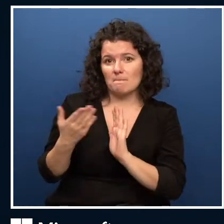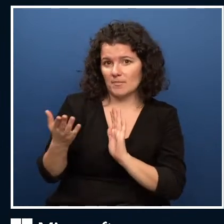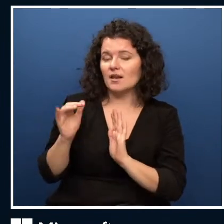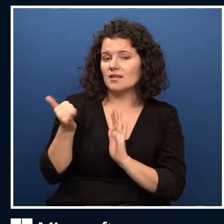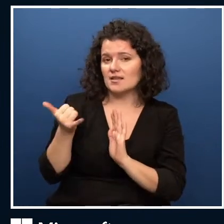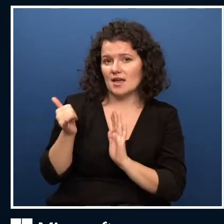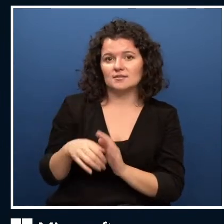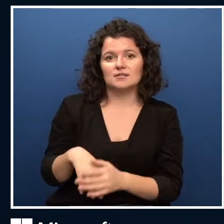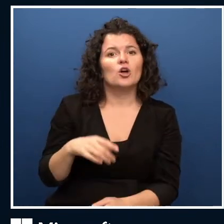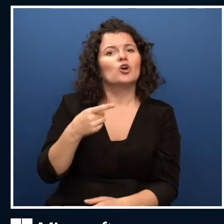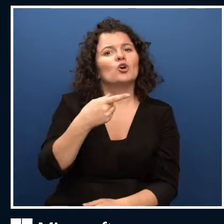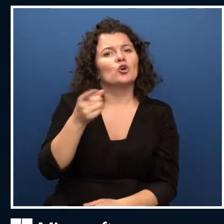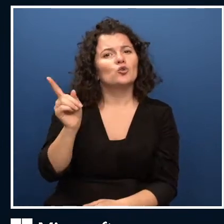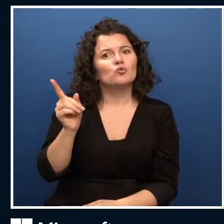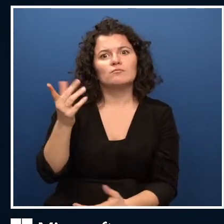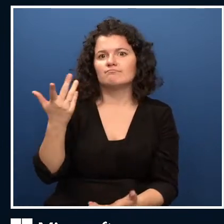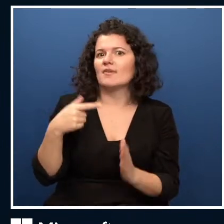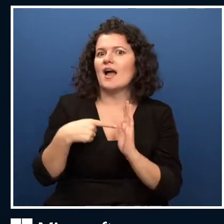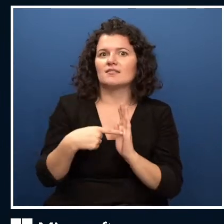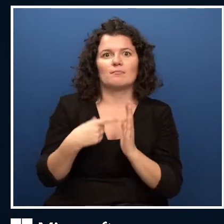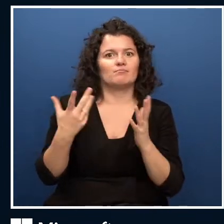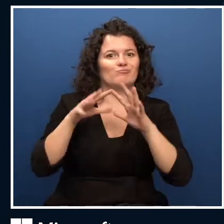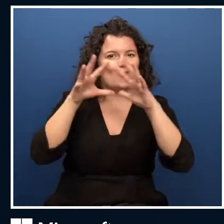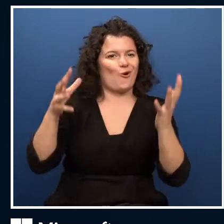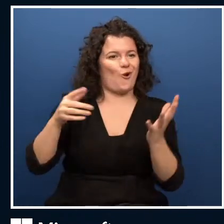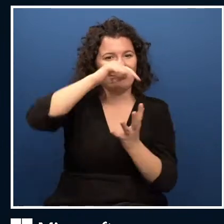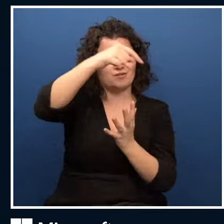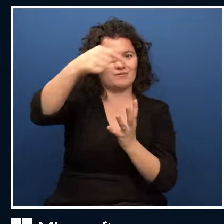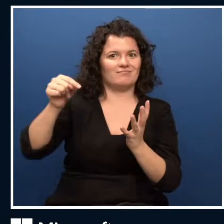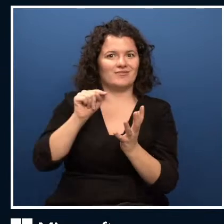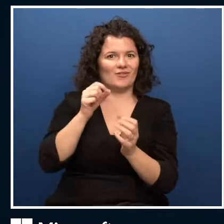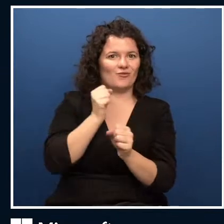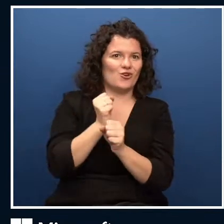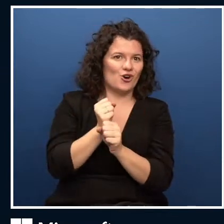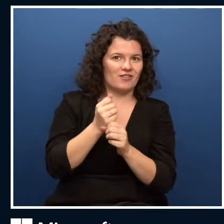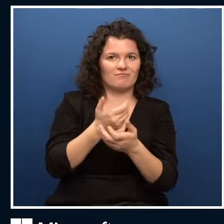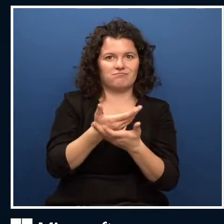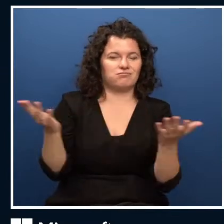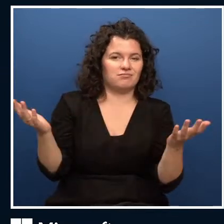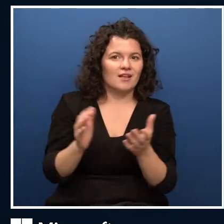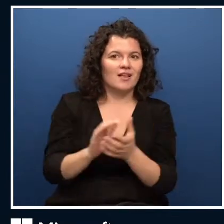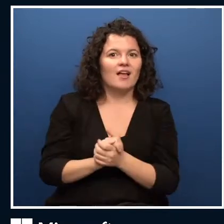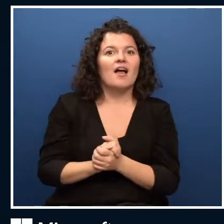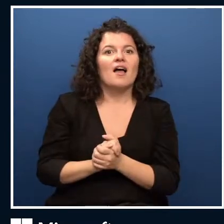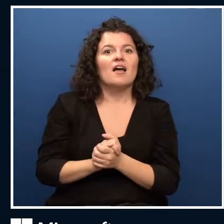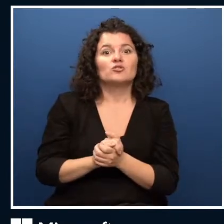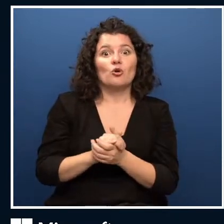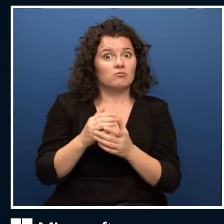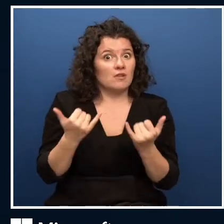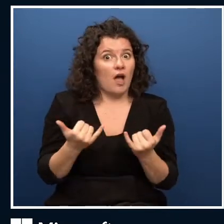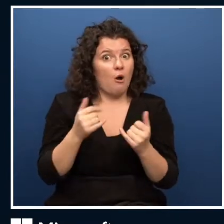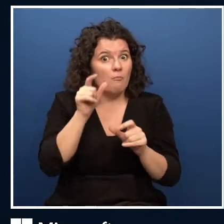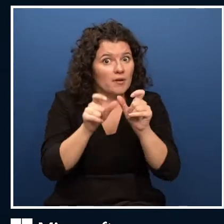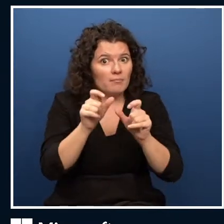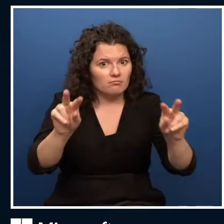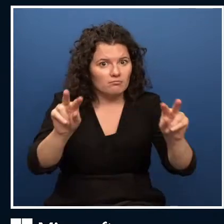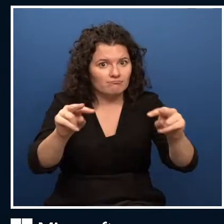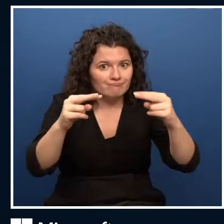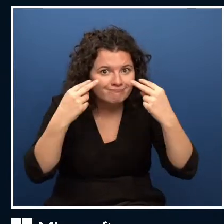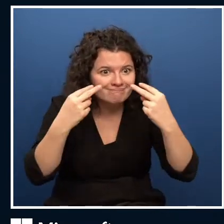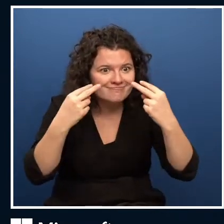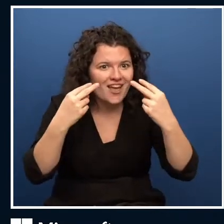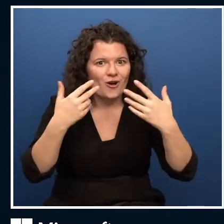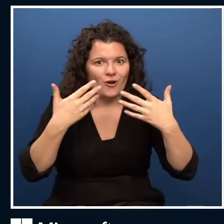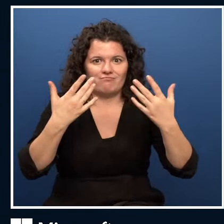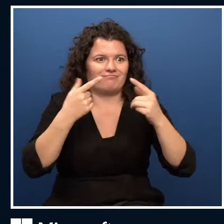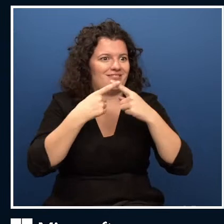amazing institutions around the globe, and we've got callers from all around the world on this call. So what advice could you give to a student who doesn't